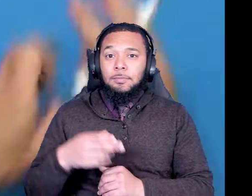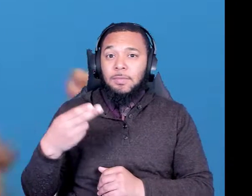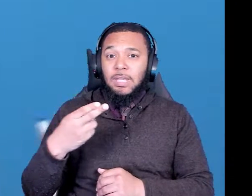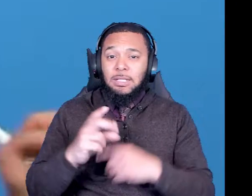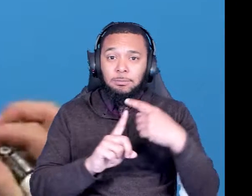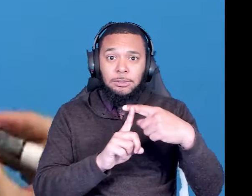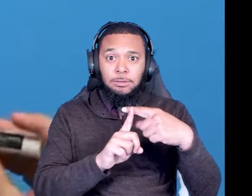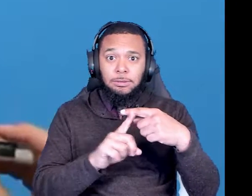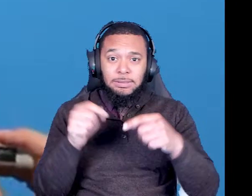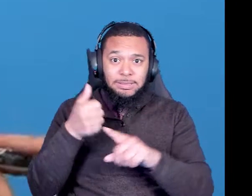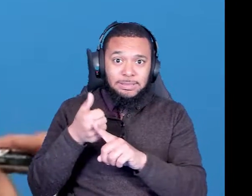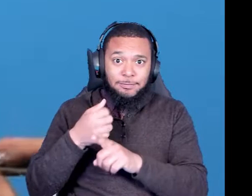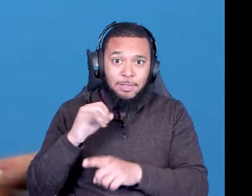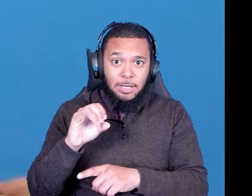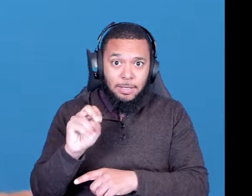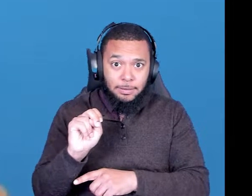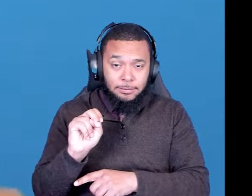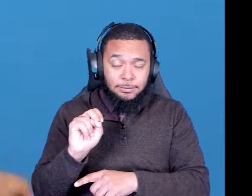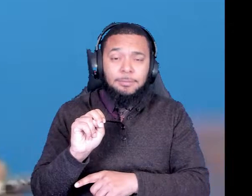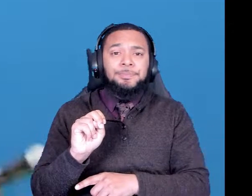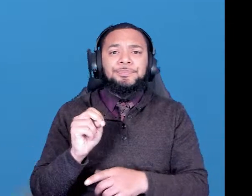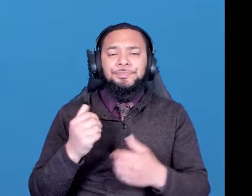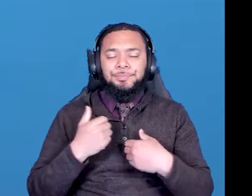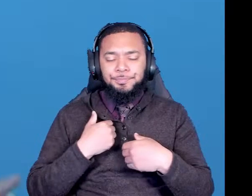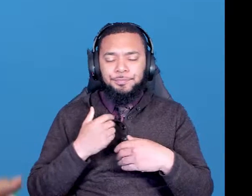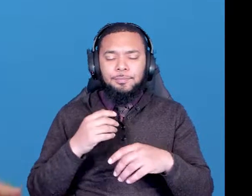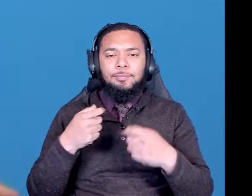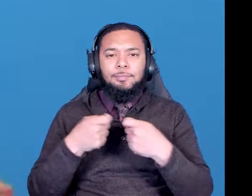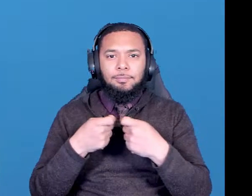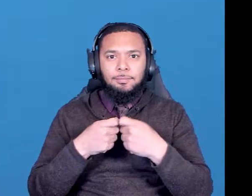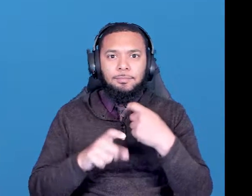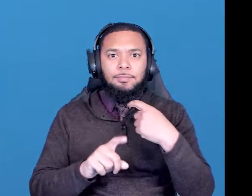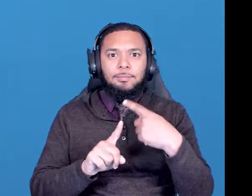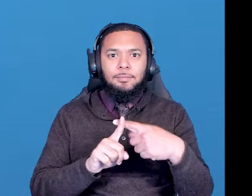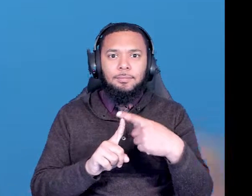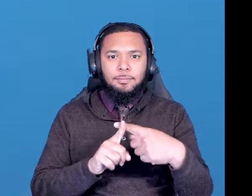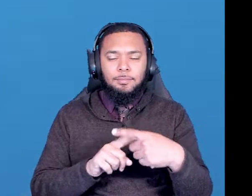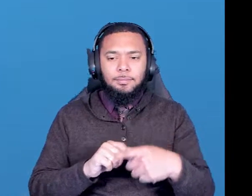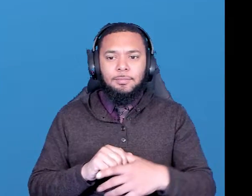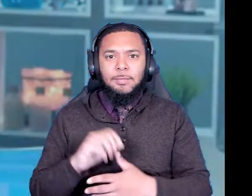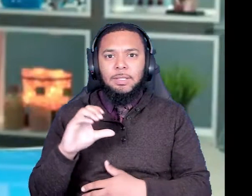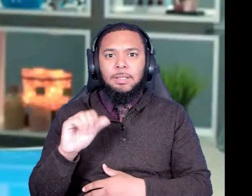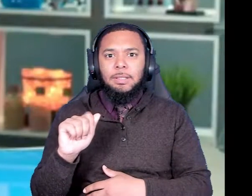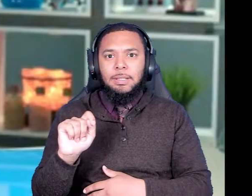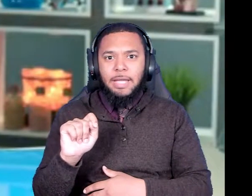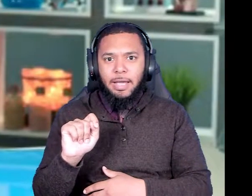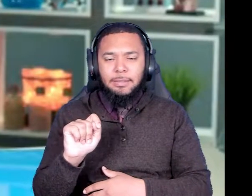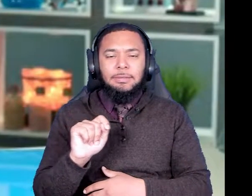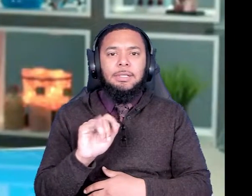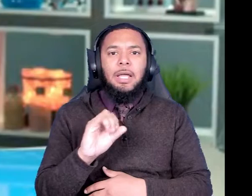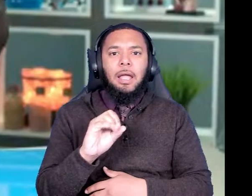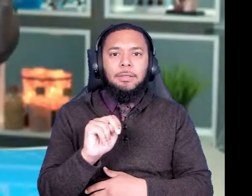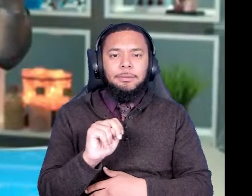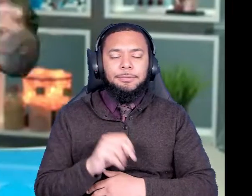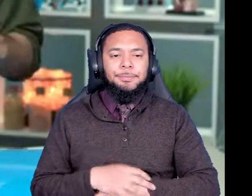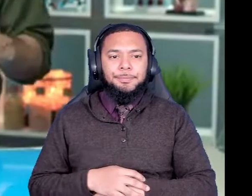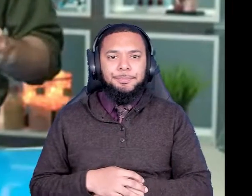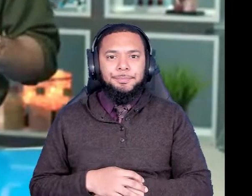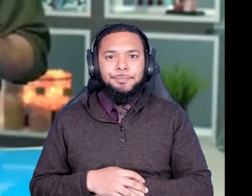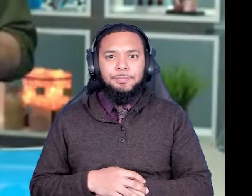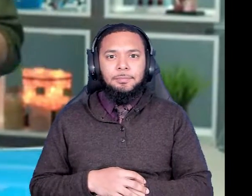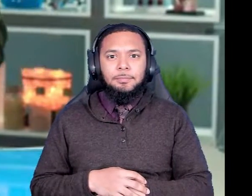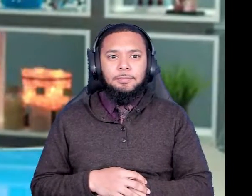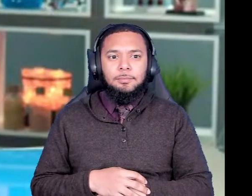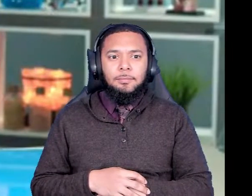an ion is going to have a positive charge. It is going to be a cation. So how does this happen? Well, when